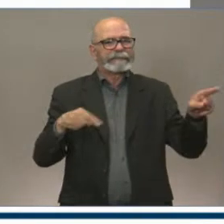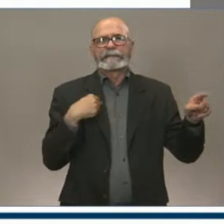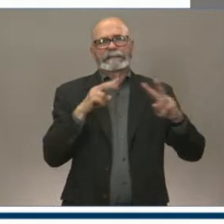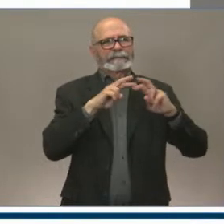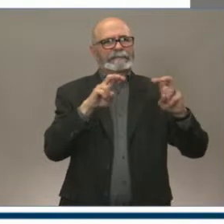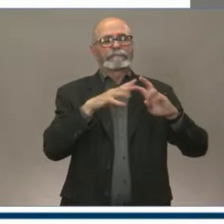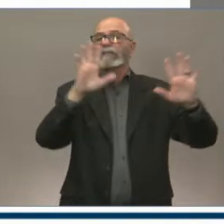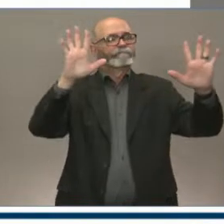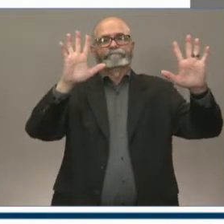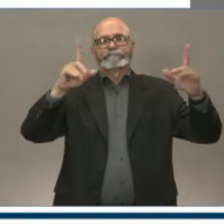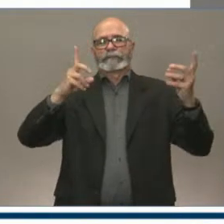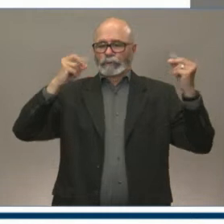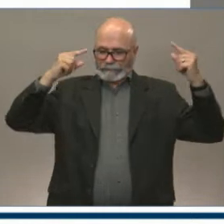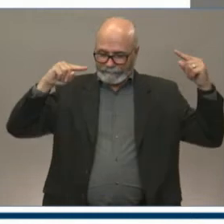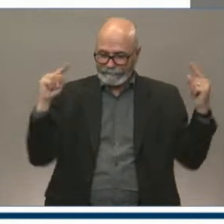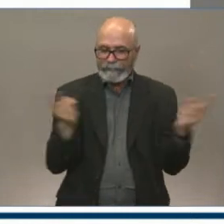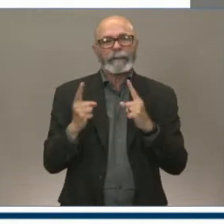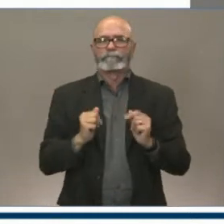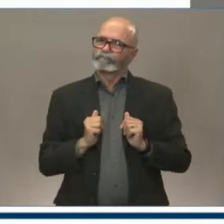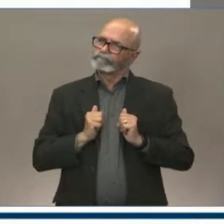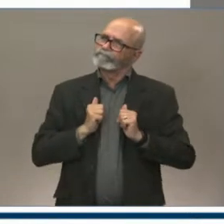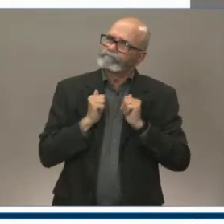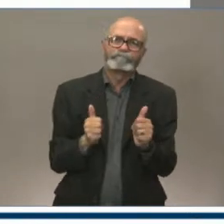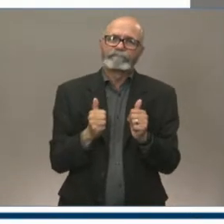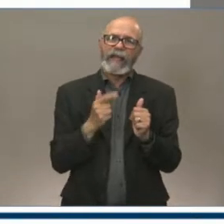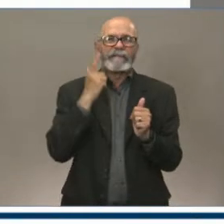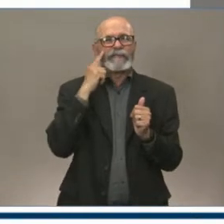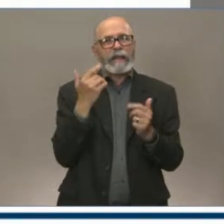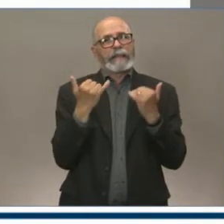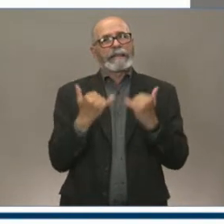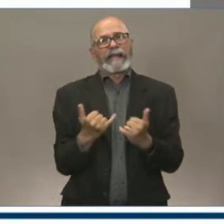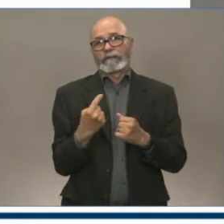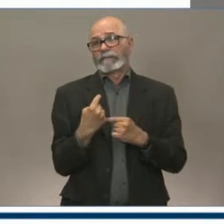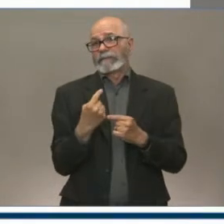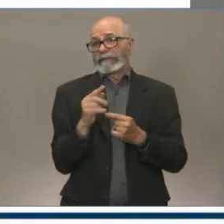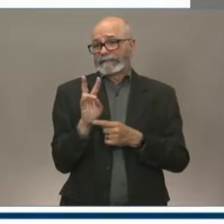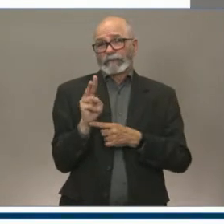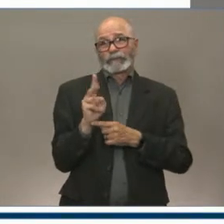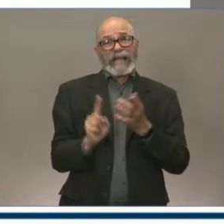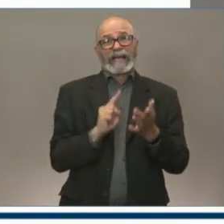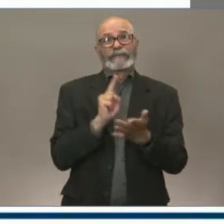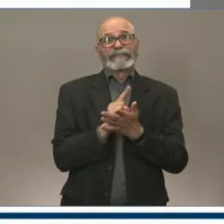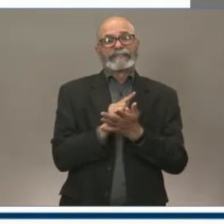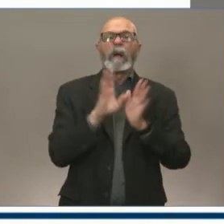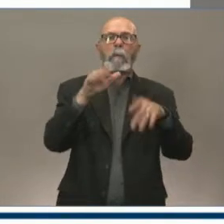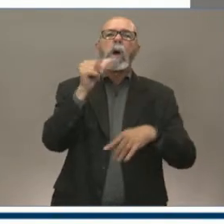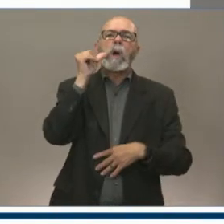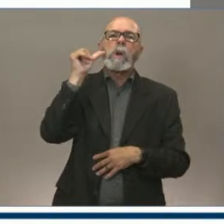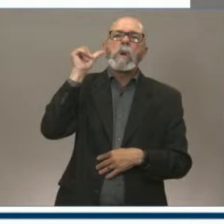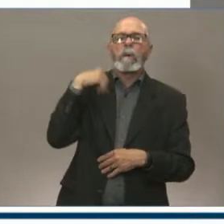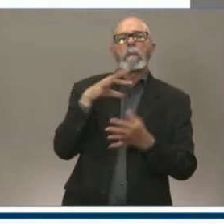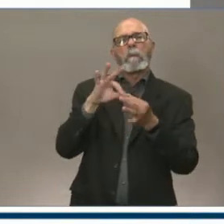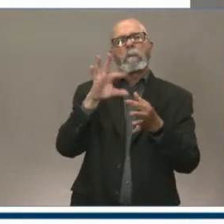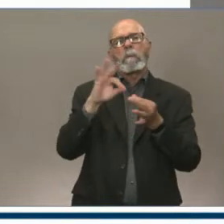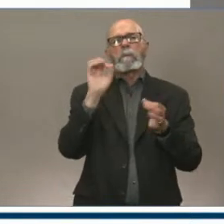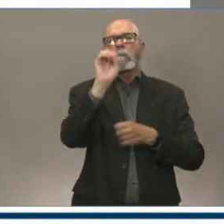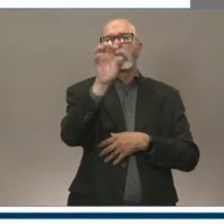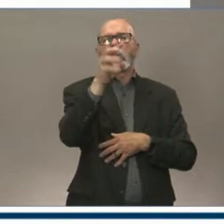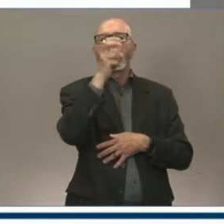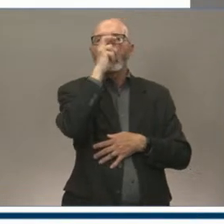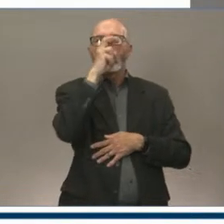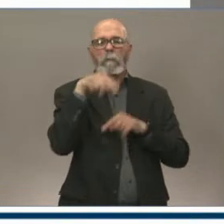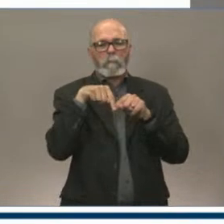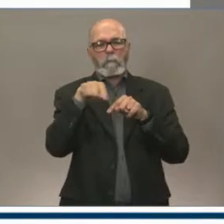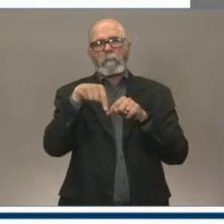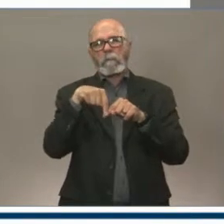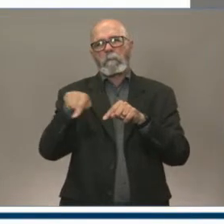things have changed even in the last 24 hours. We were in front of you yesterday talking about a level of restrictions that are outside of HRM. We're now going